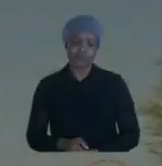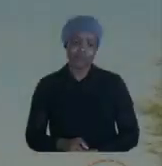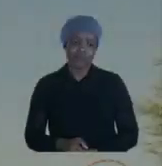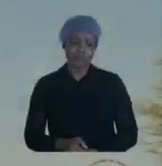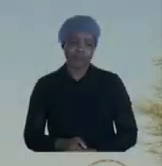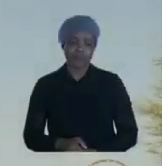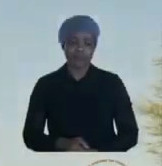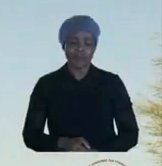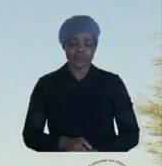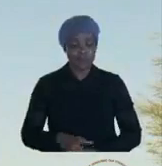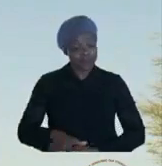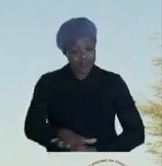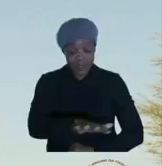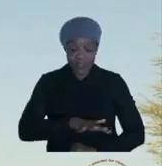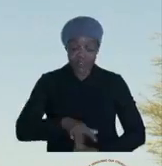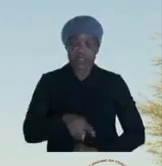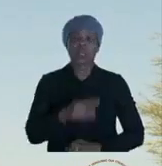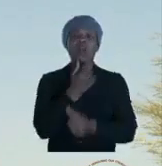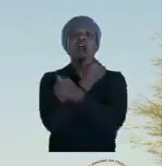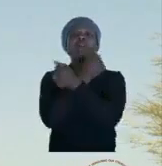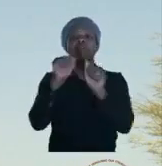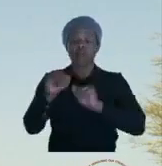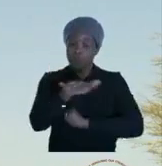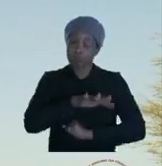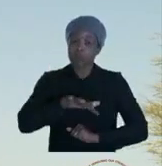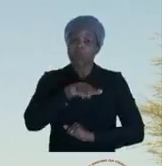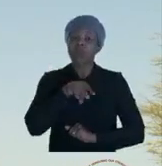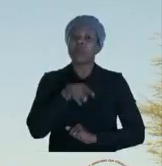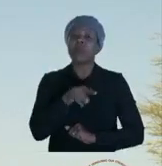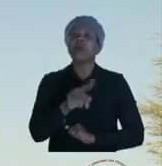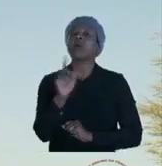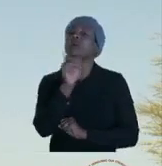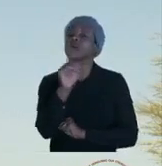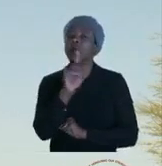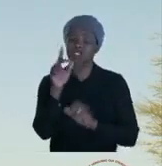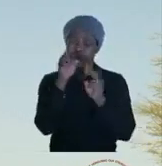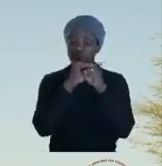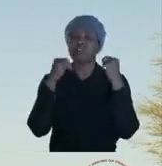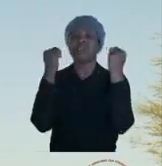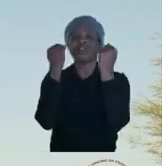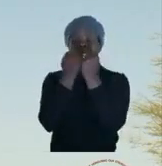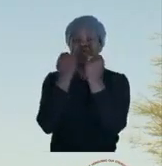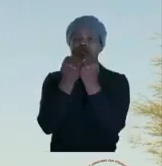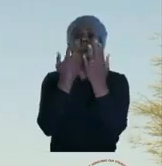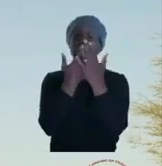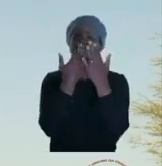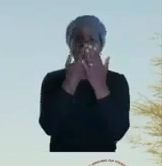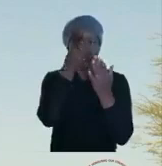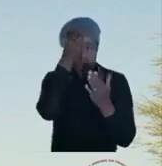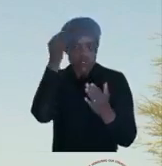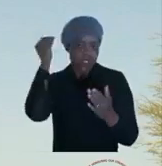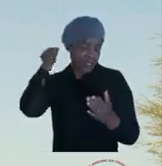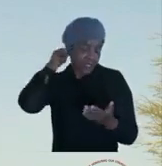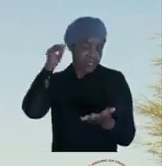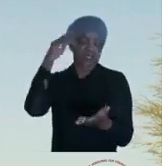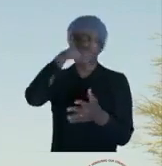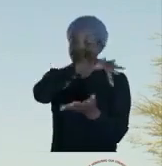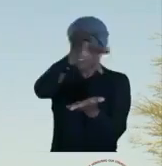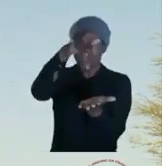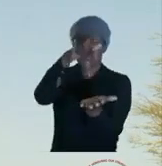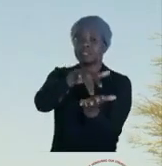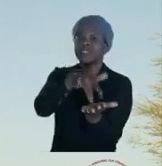Freedom Park embodies the aspirations of a nation that recognizes the centrality of the